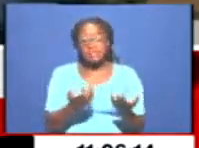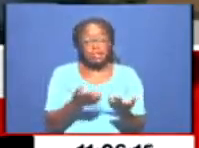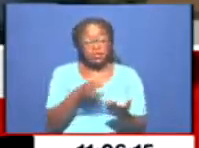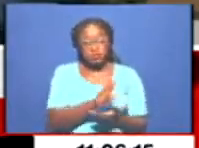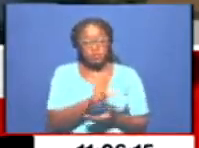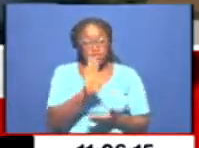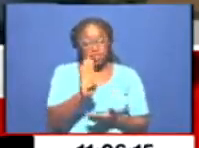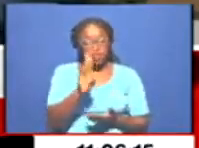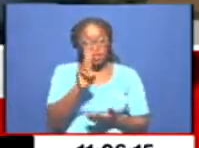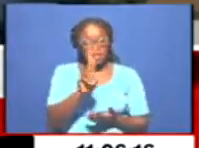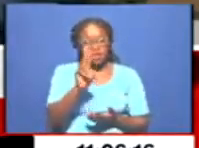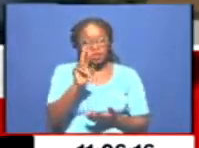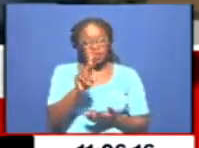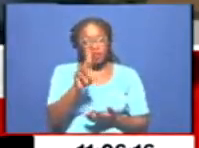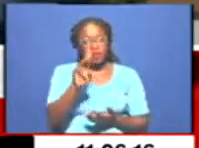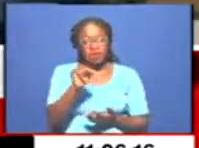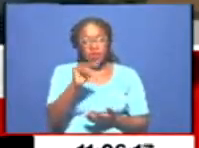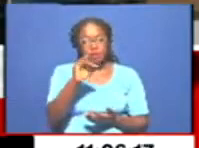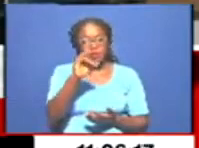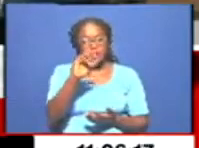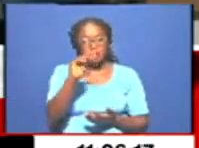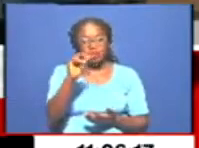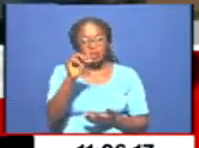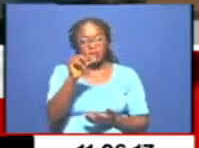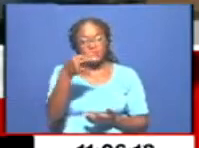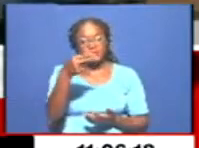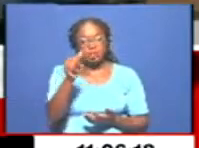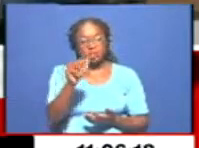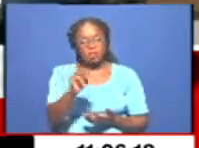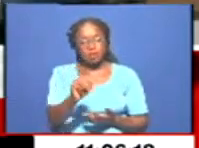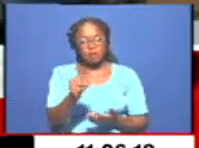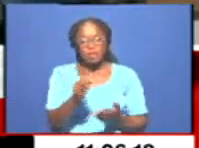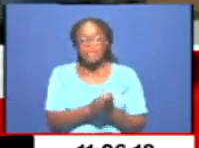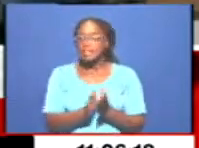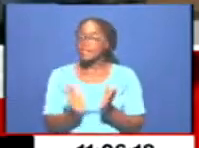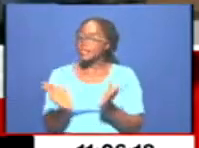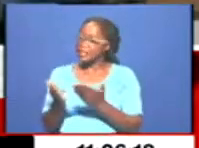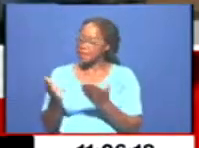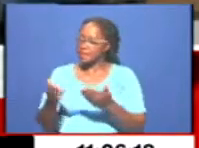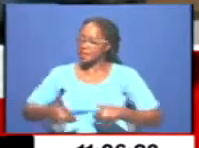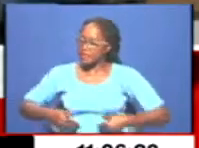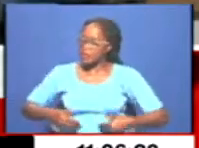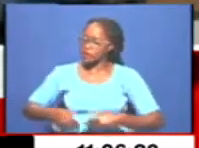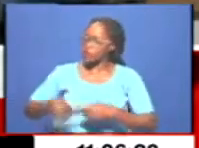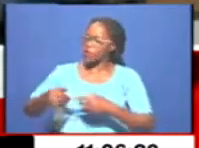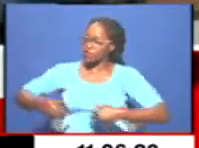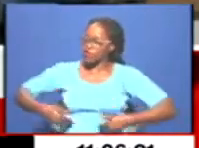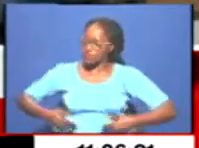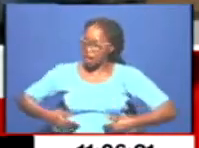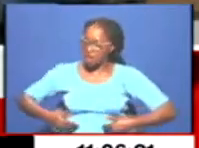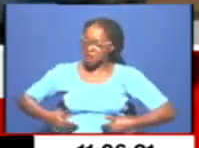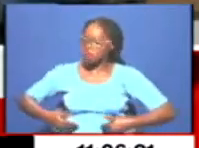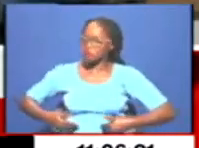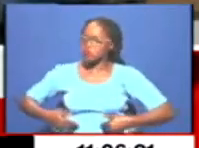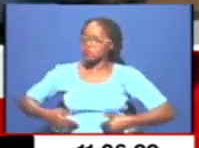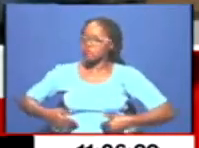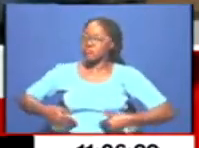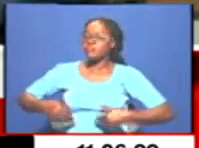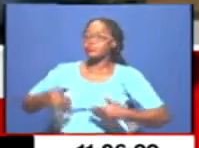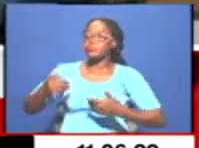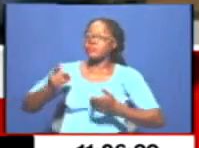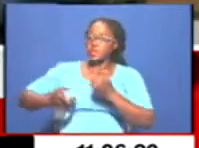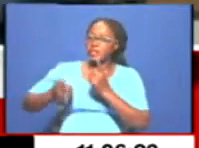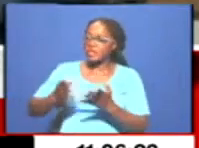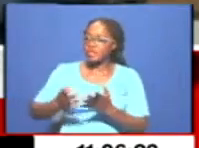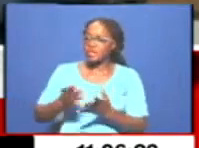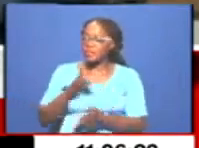Yes. And you see, like she said, she needs to encourage a lot of youngsters. Now, these are some of the people who have quietly